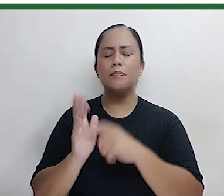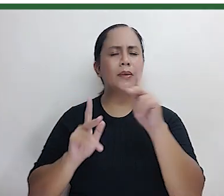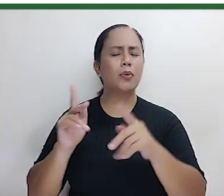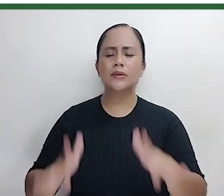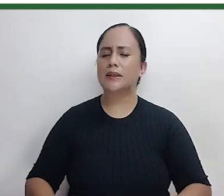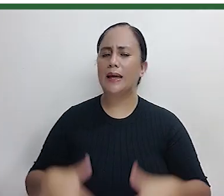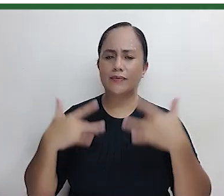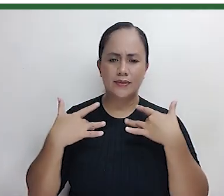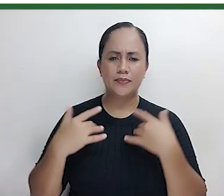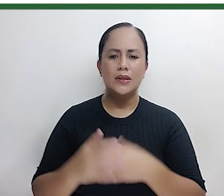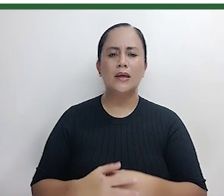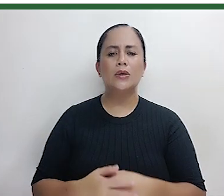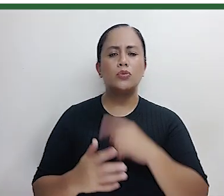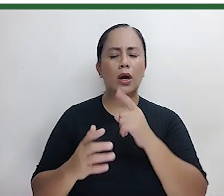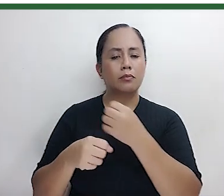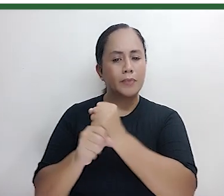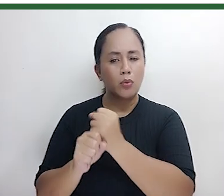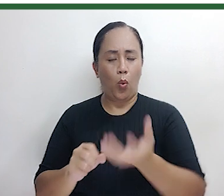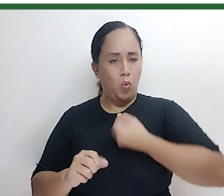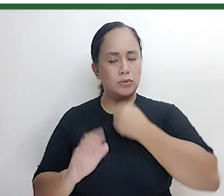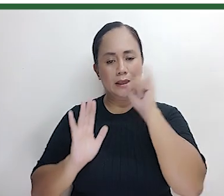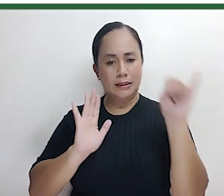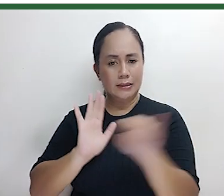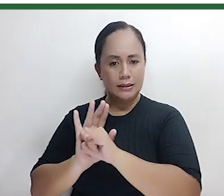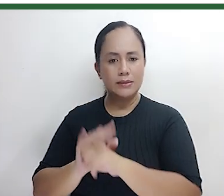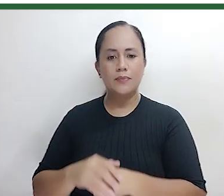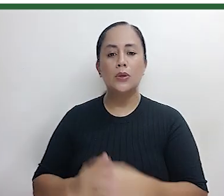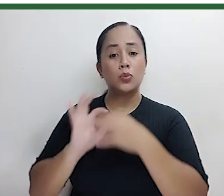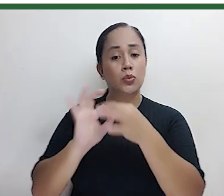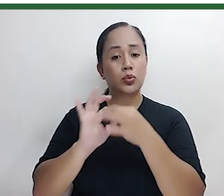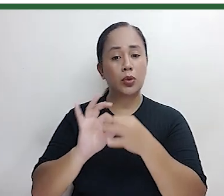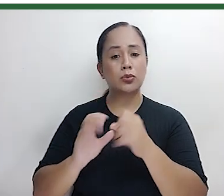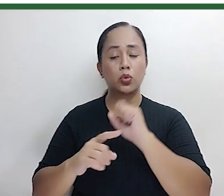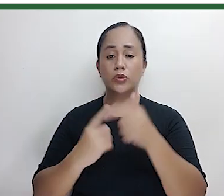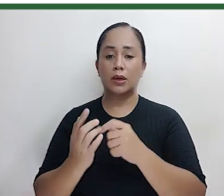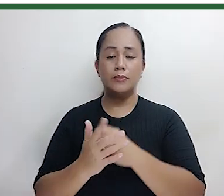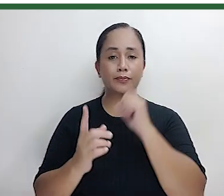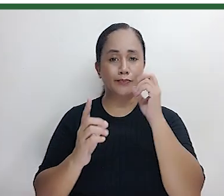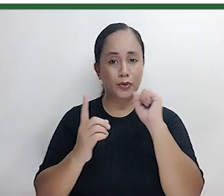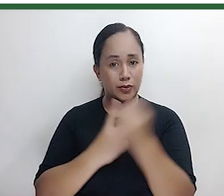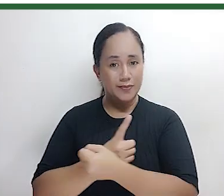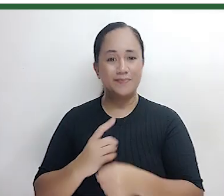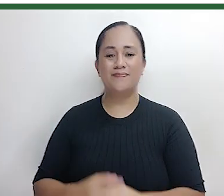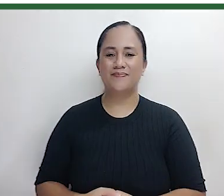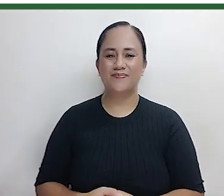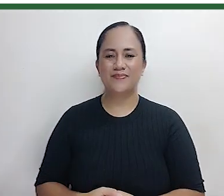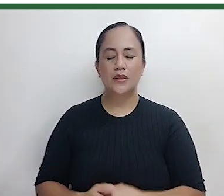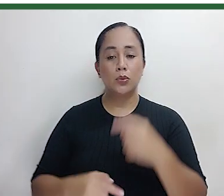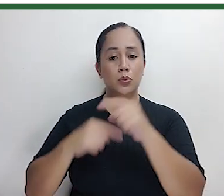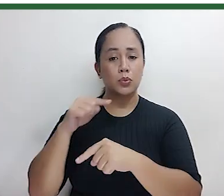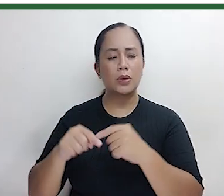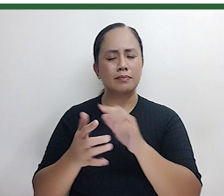Intersectionality recognizes that people's lives are shaped by their identities, relationships, and social